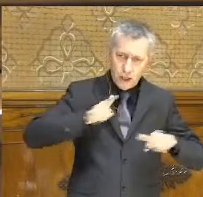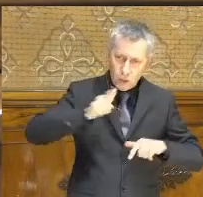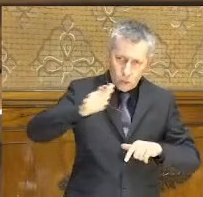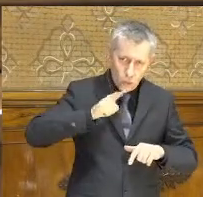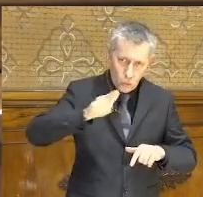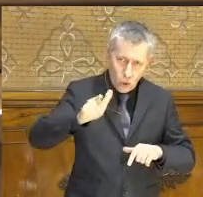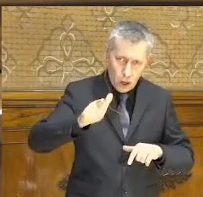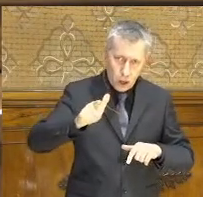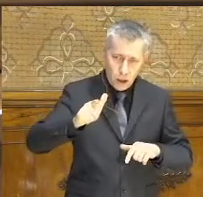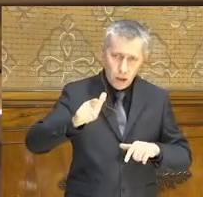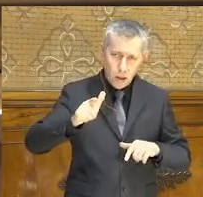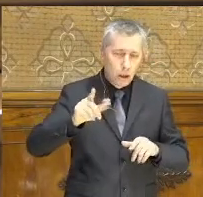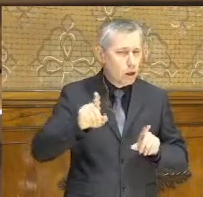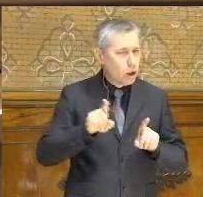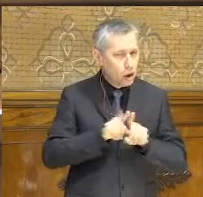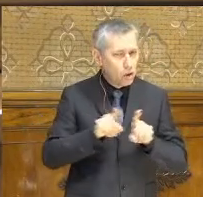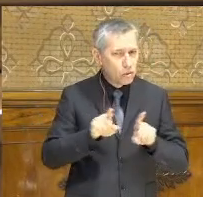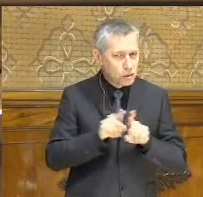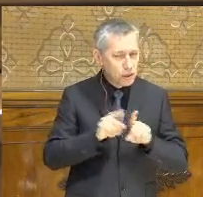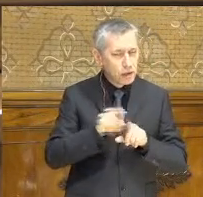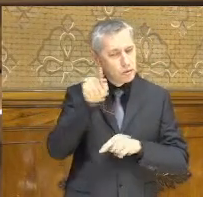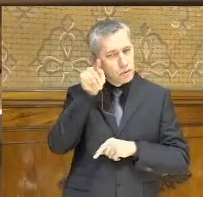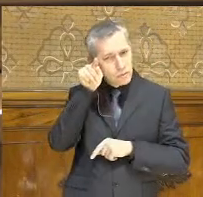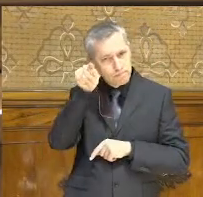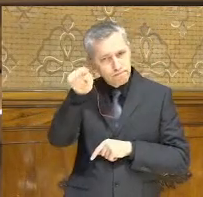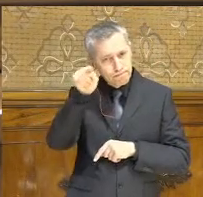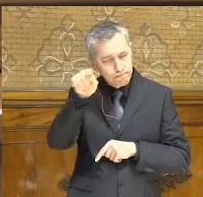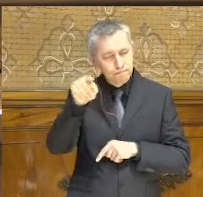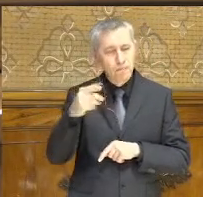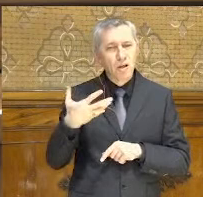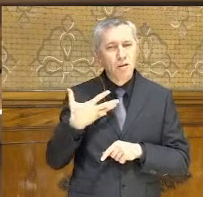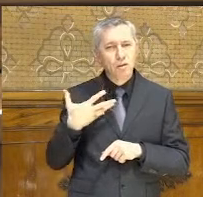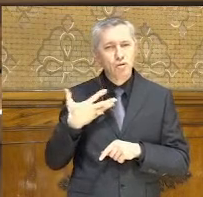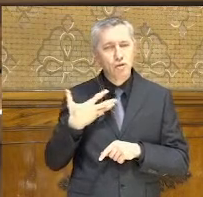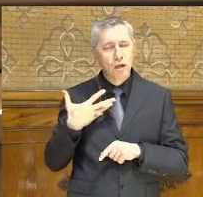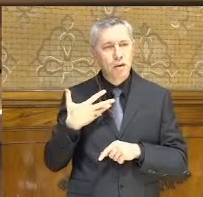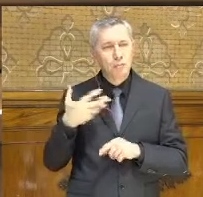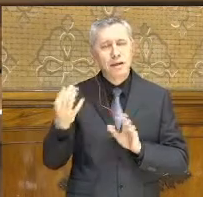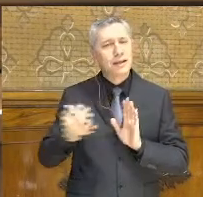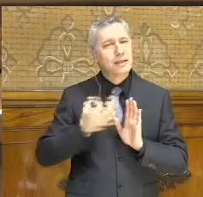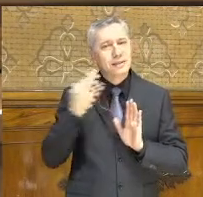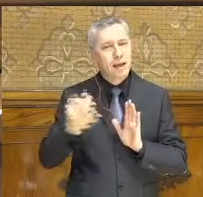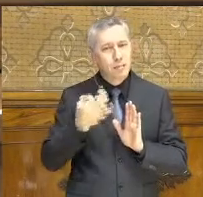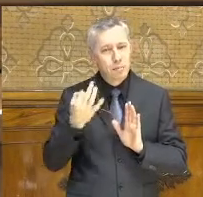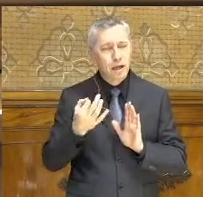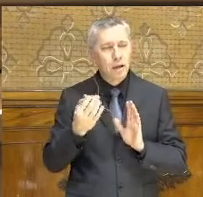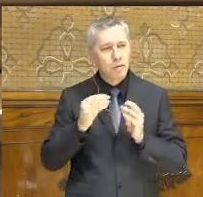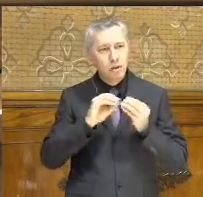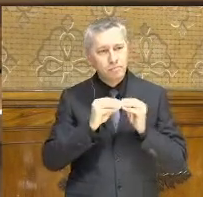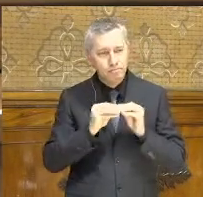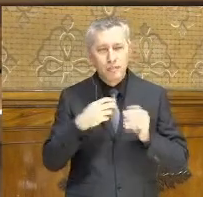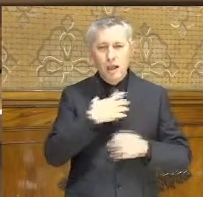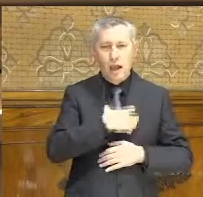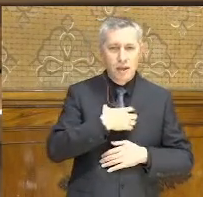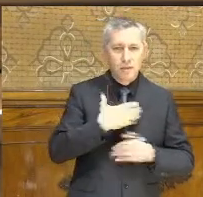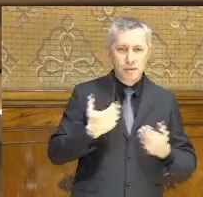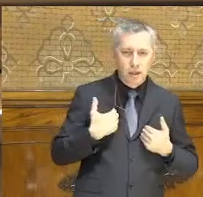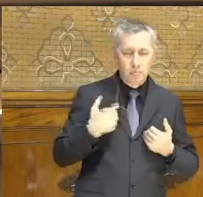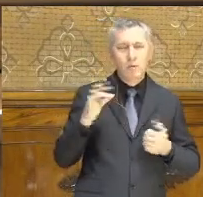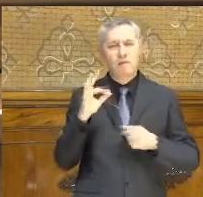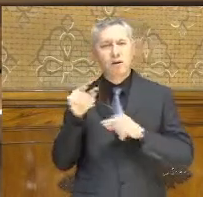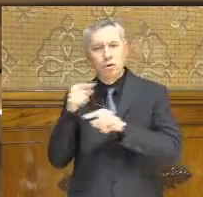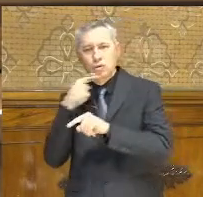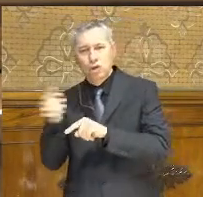dietary habits always creates an anxiety around him. This is what Fanon said. He's just doing an